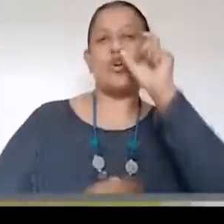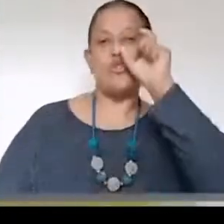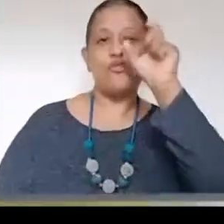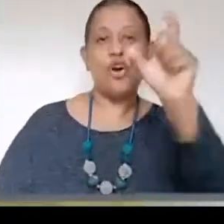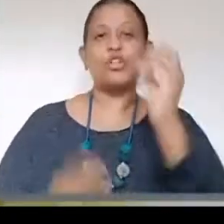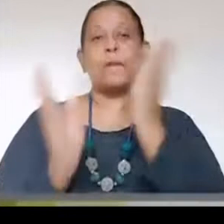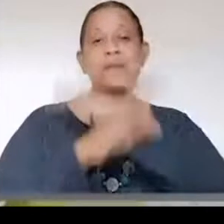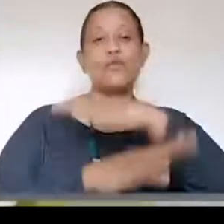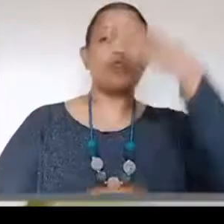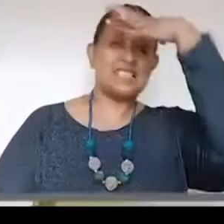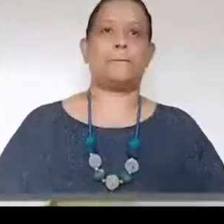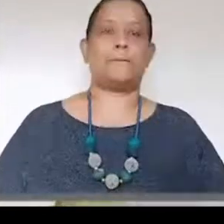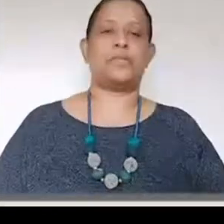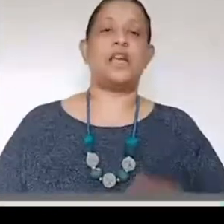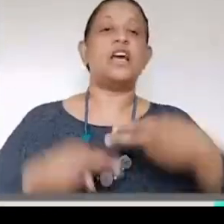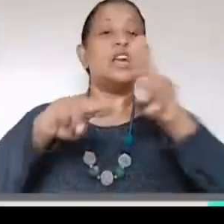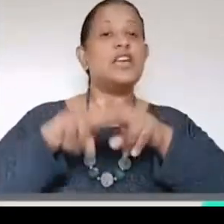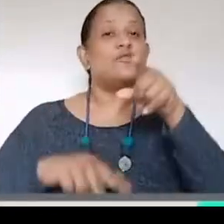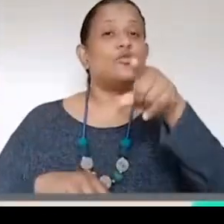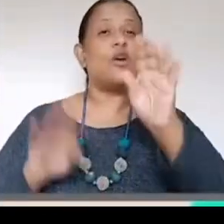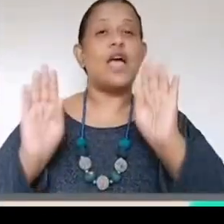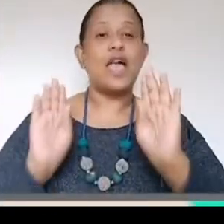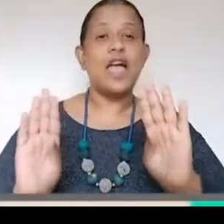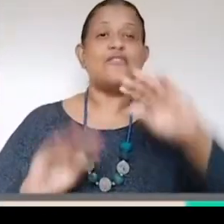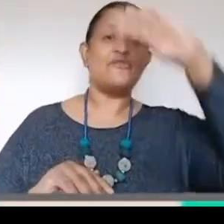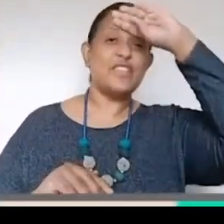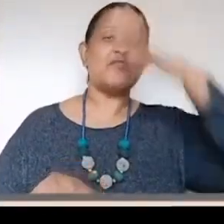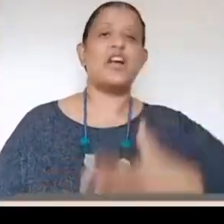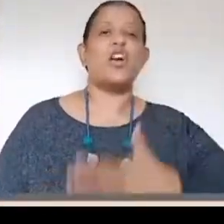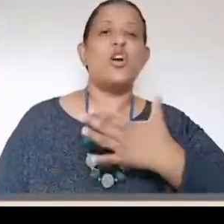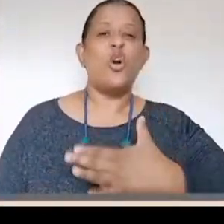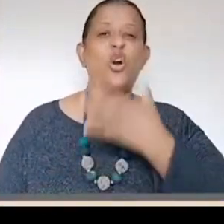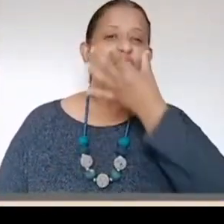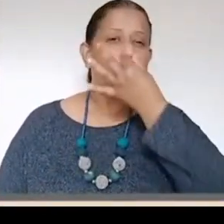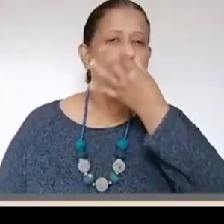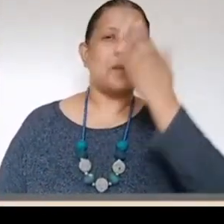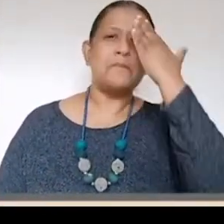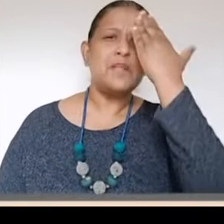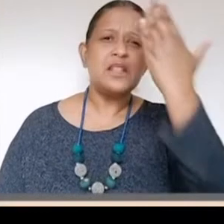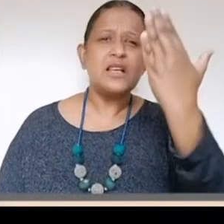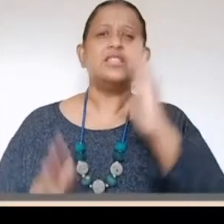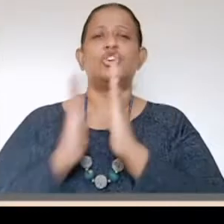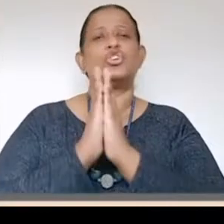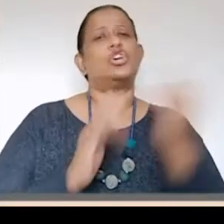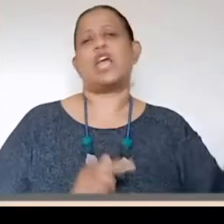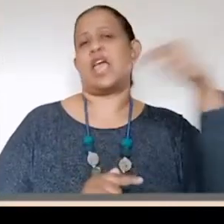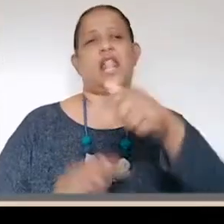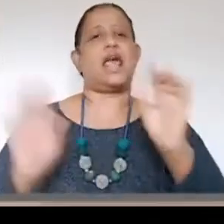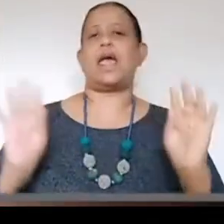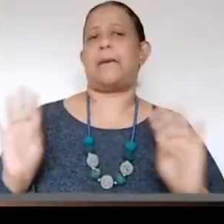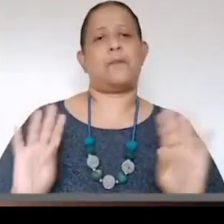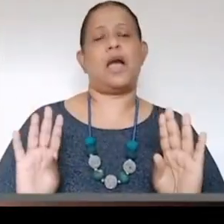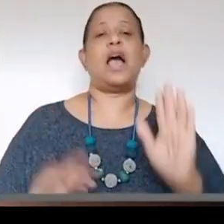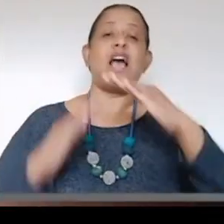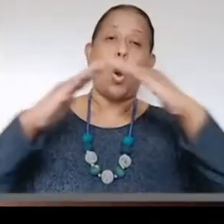those attending services. If you are having a fever, a cough, or a cold, please refrain from attending the service